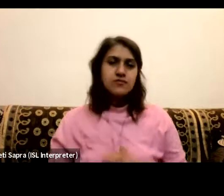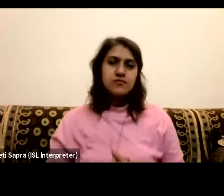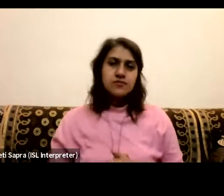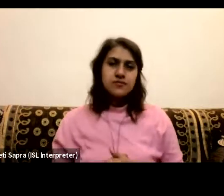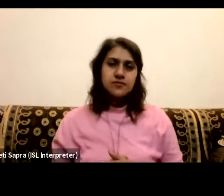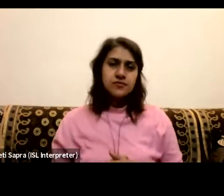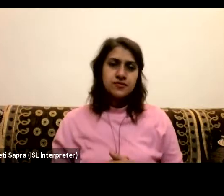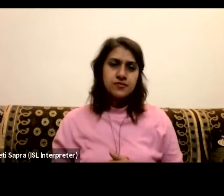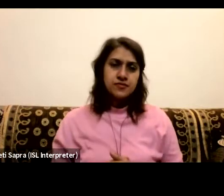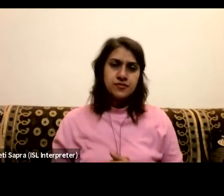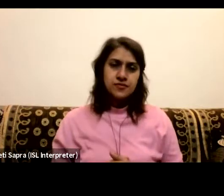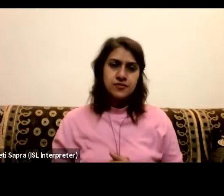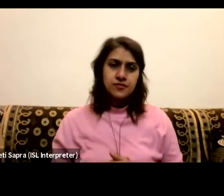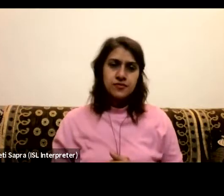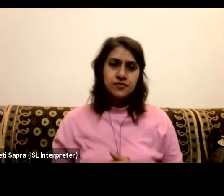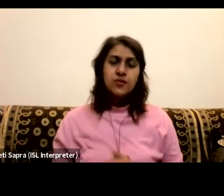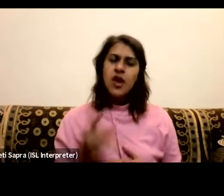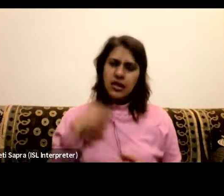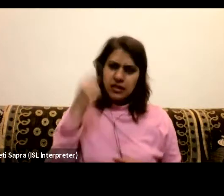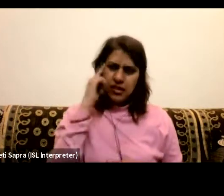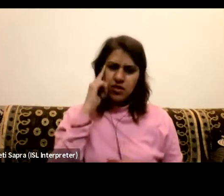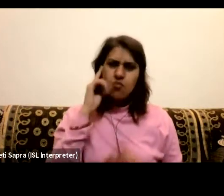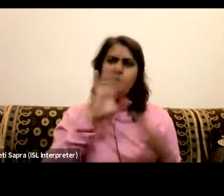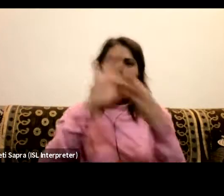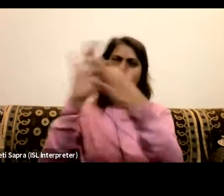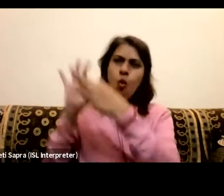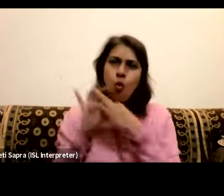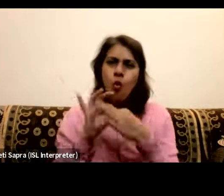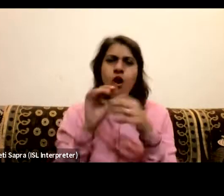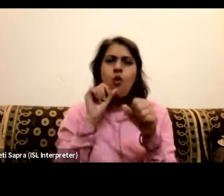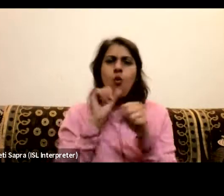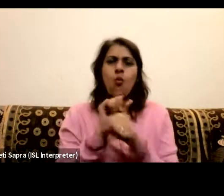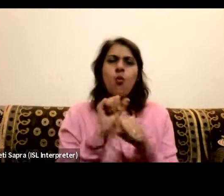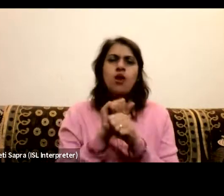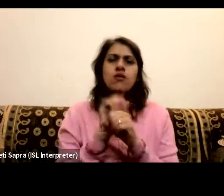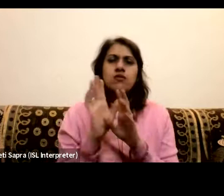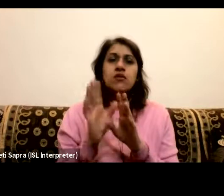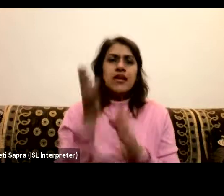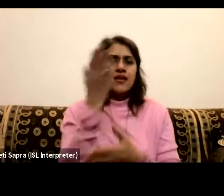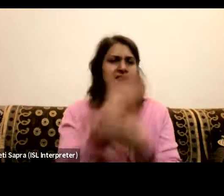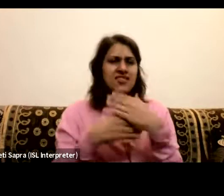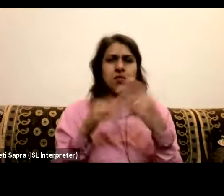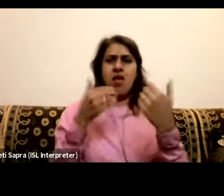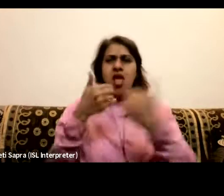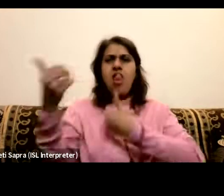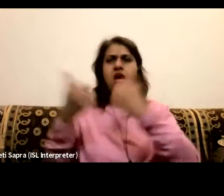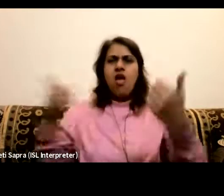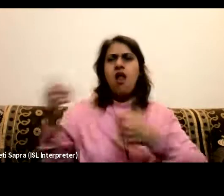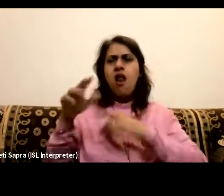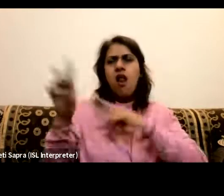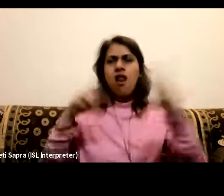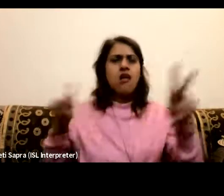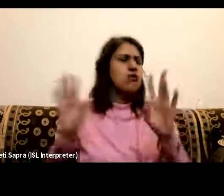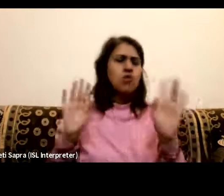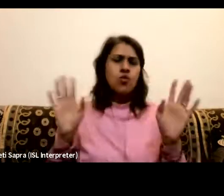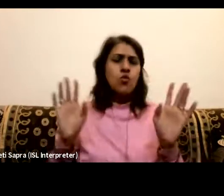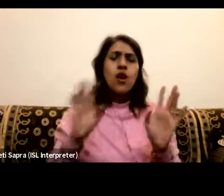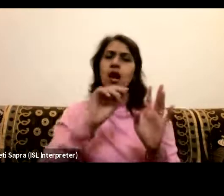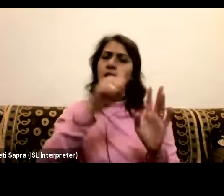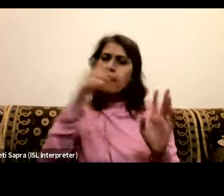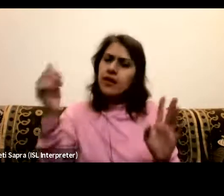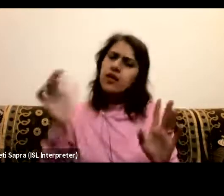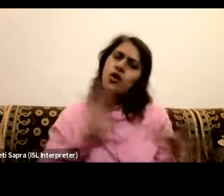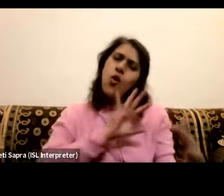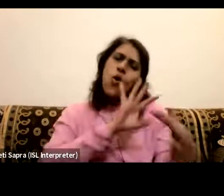to work together today as a disability sector with all other sectors. We need